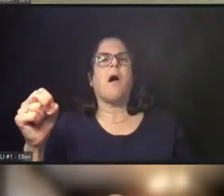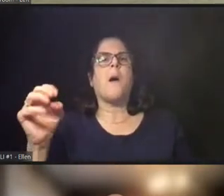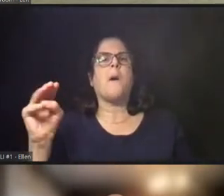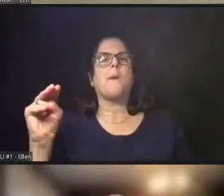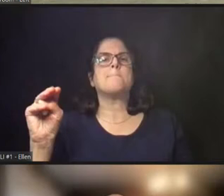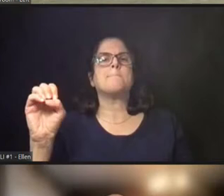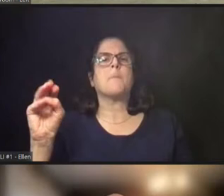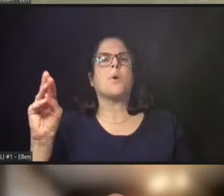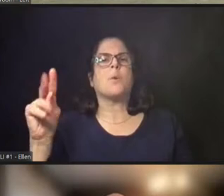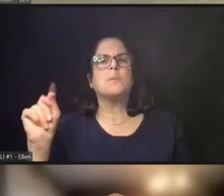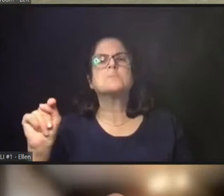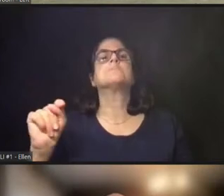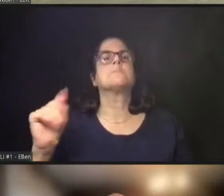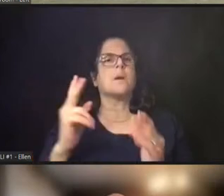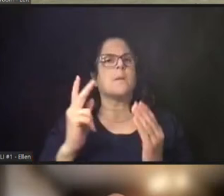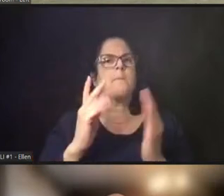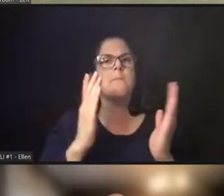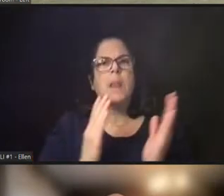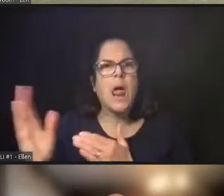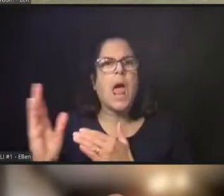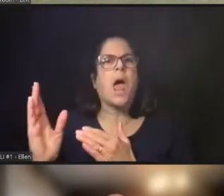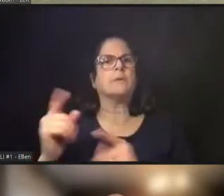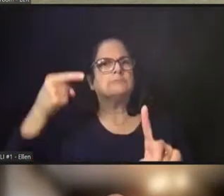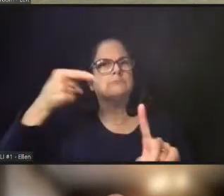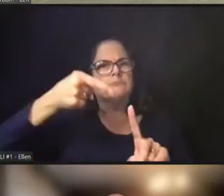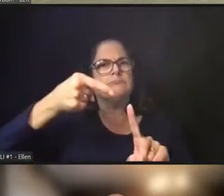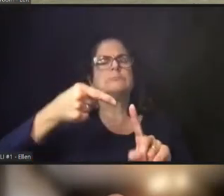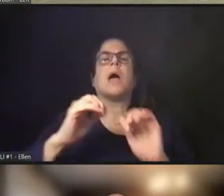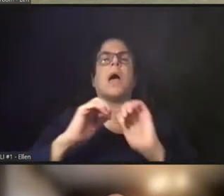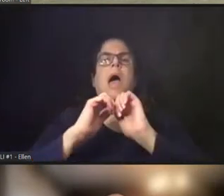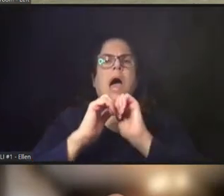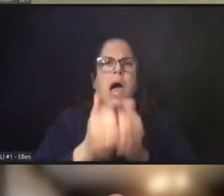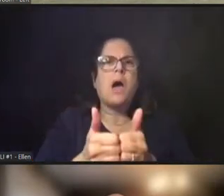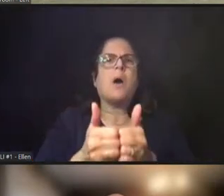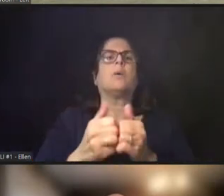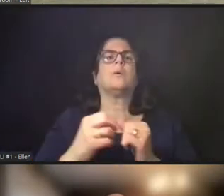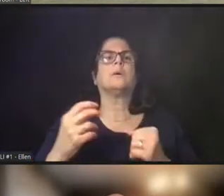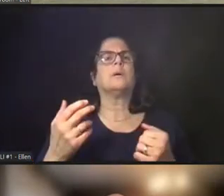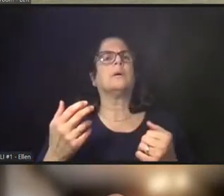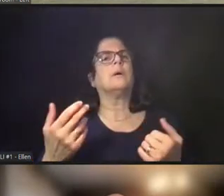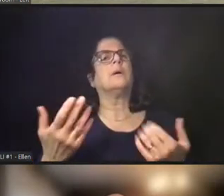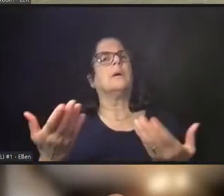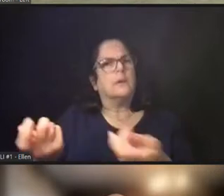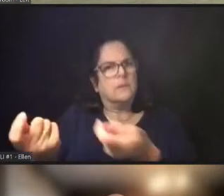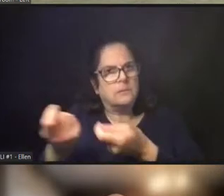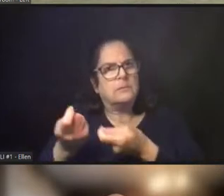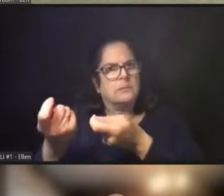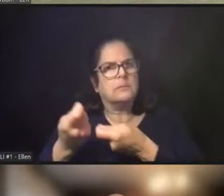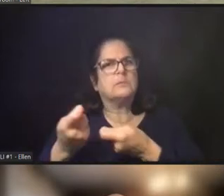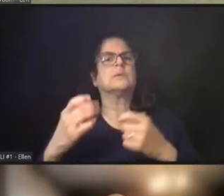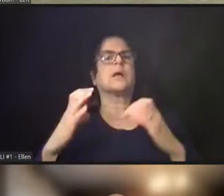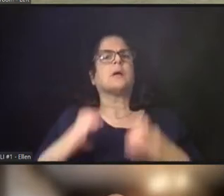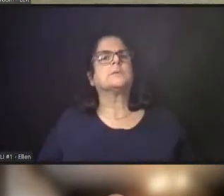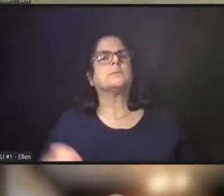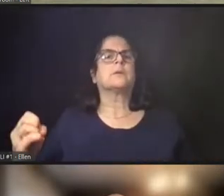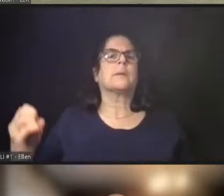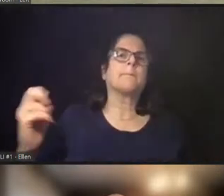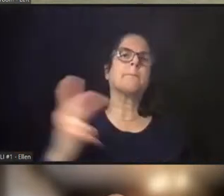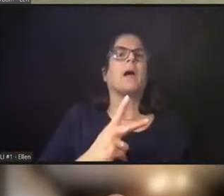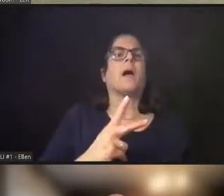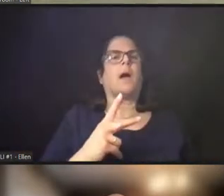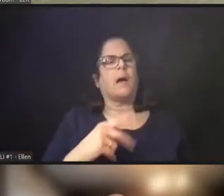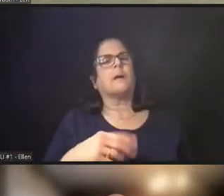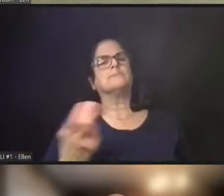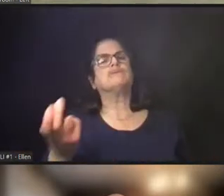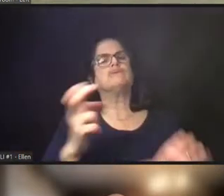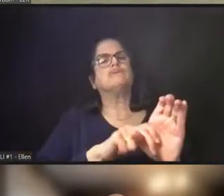that issue of how do we get our ridership back, how do we get our customers back on CTA. And certainly that covers a broad